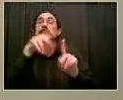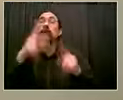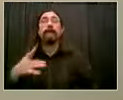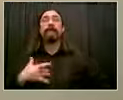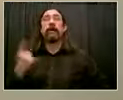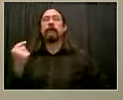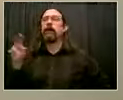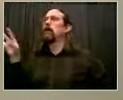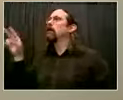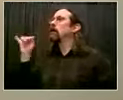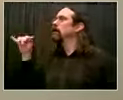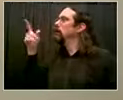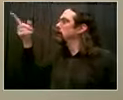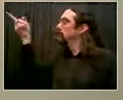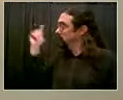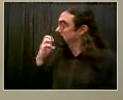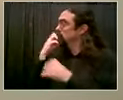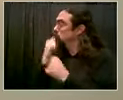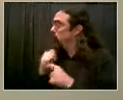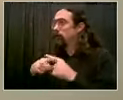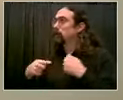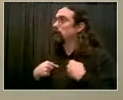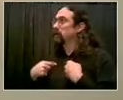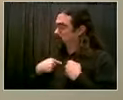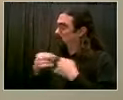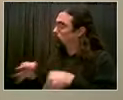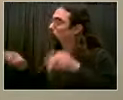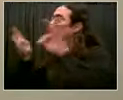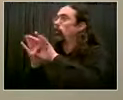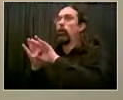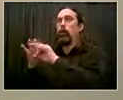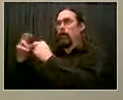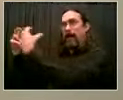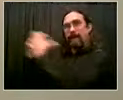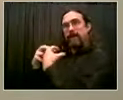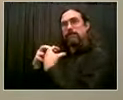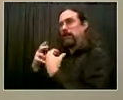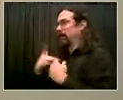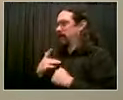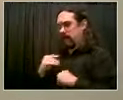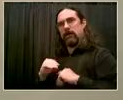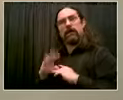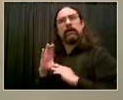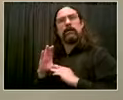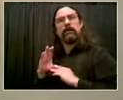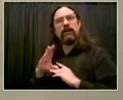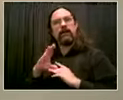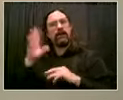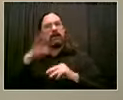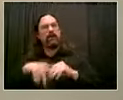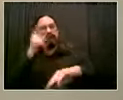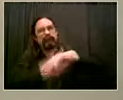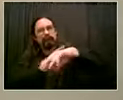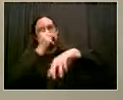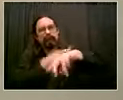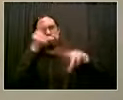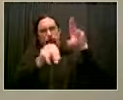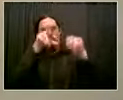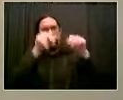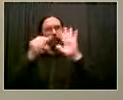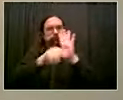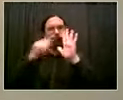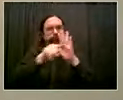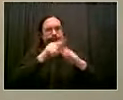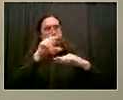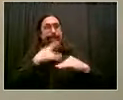it's, you know, again, this is one of those areas that we are really, really excited about. One of the things I want to say, you know, this is definitely a game changer.